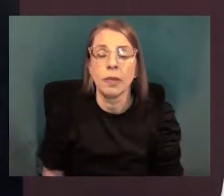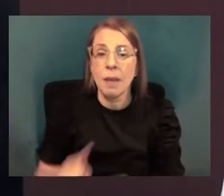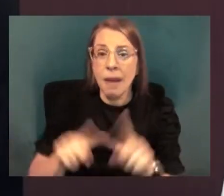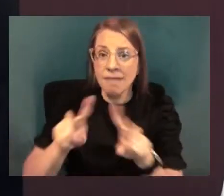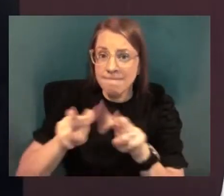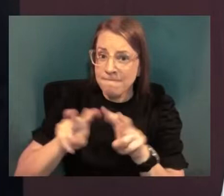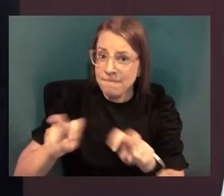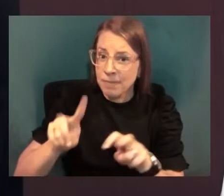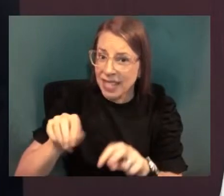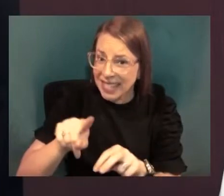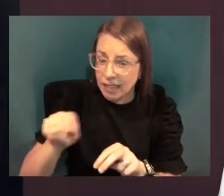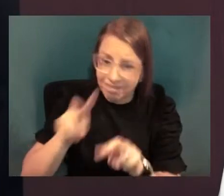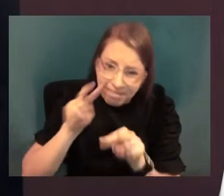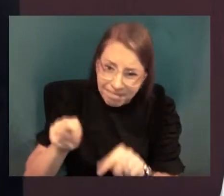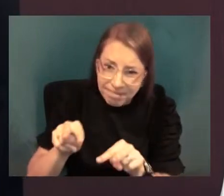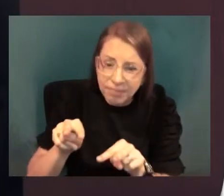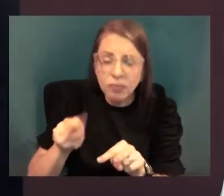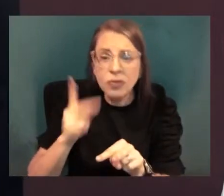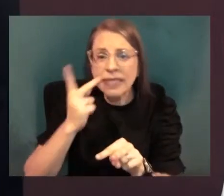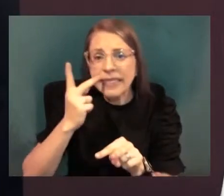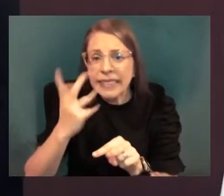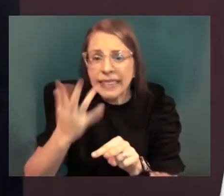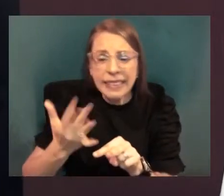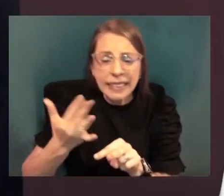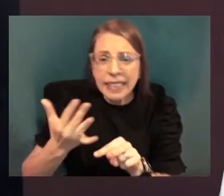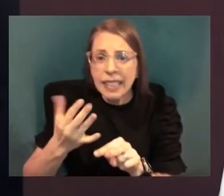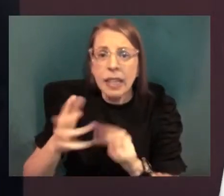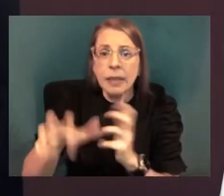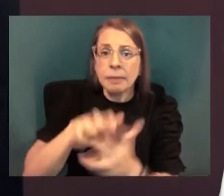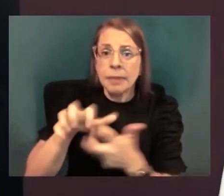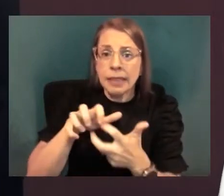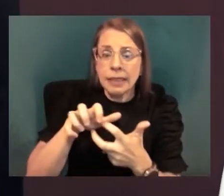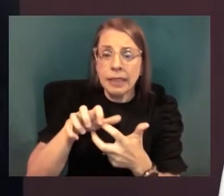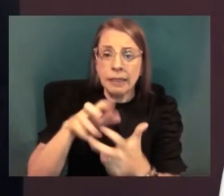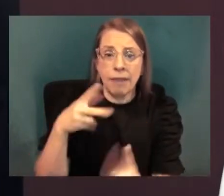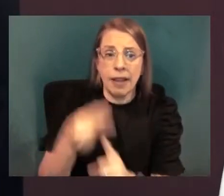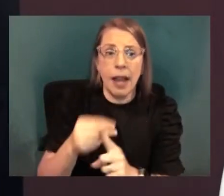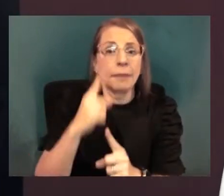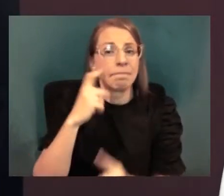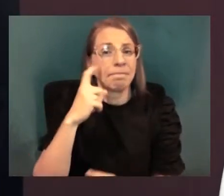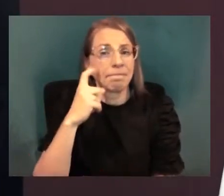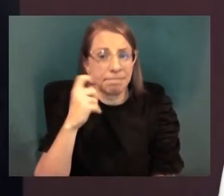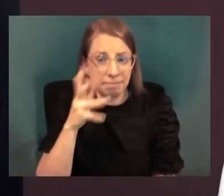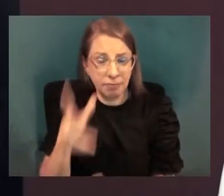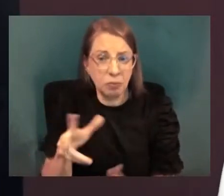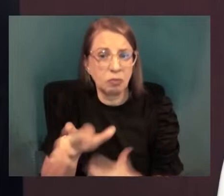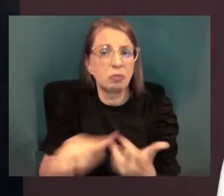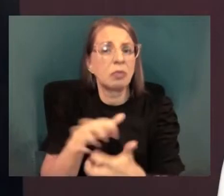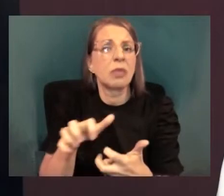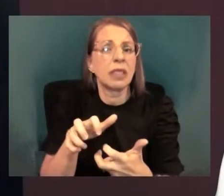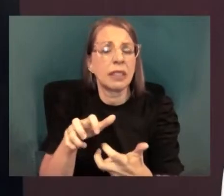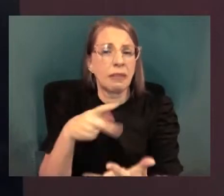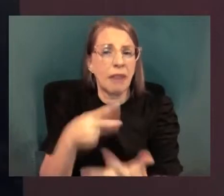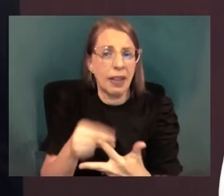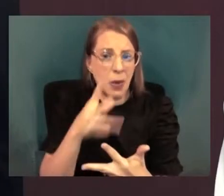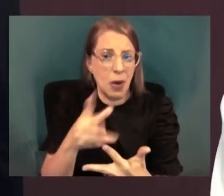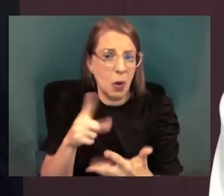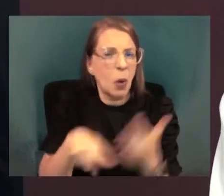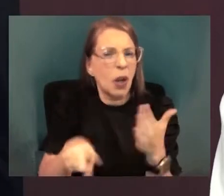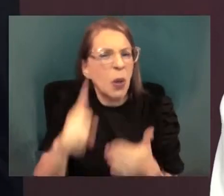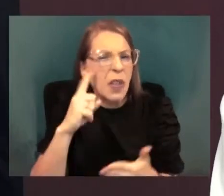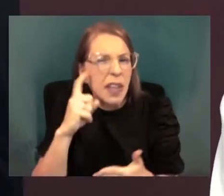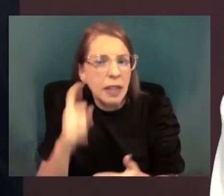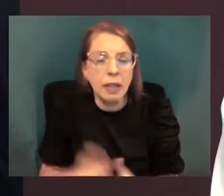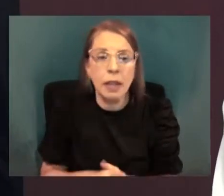watch it and see. And as far as mixing the vaccine, I suspect we're going to end up that you can mix that vaccine. What do you think? I know we can't make